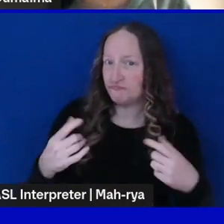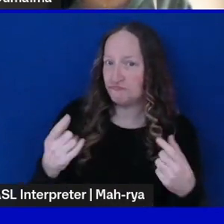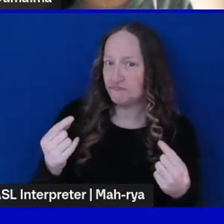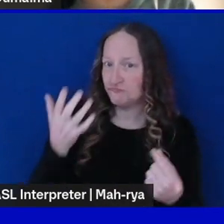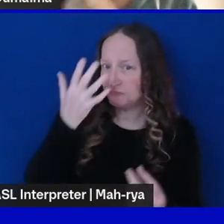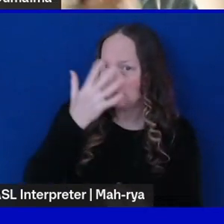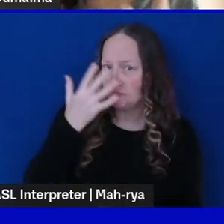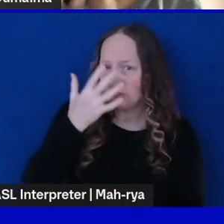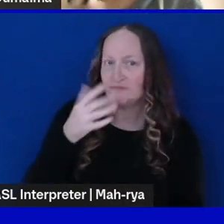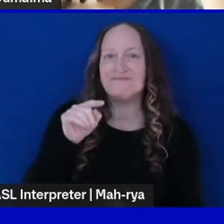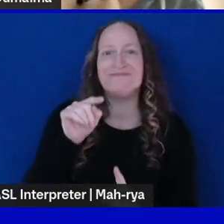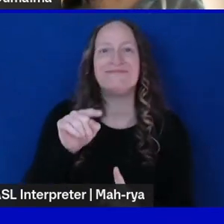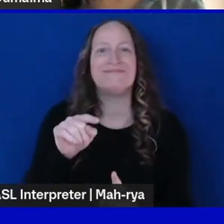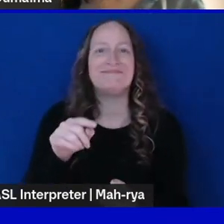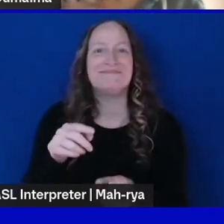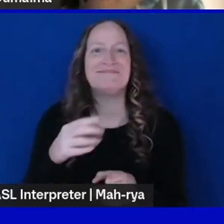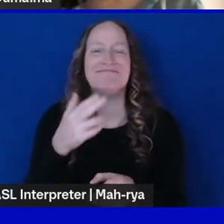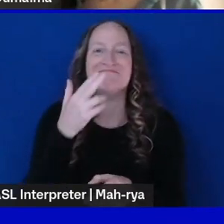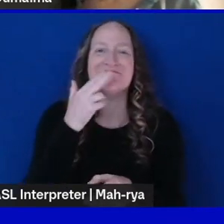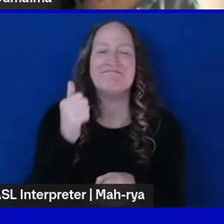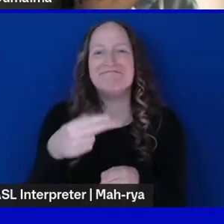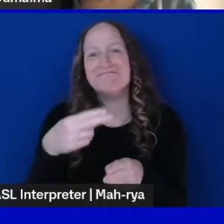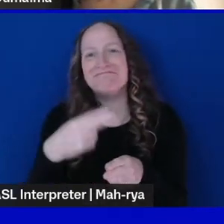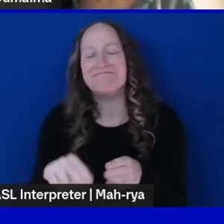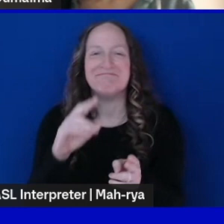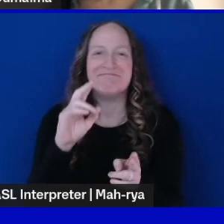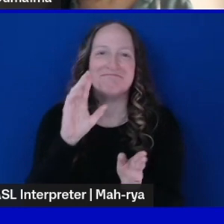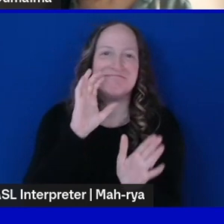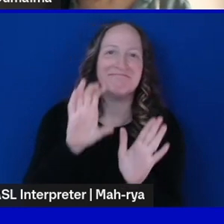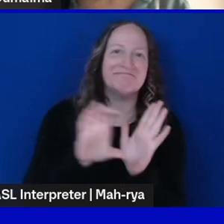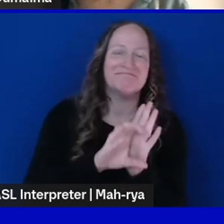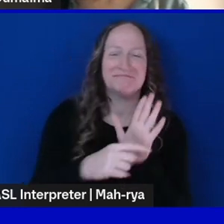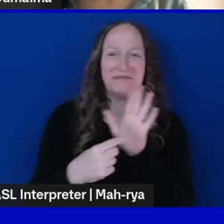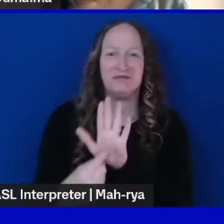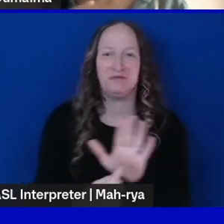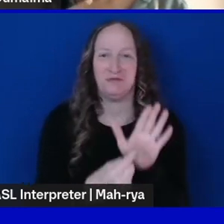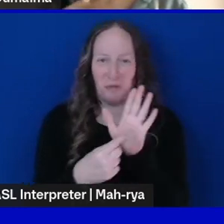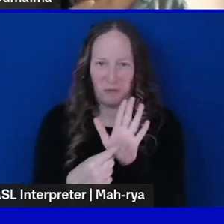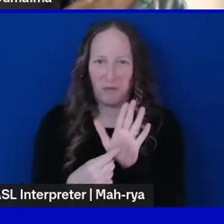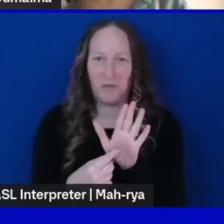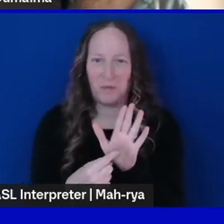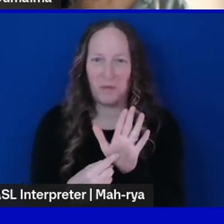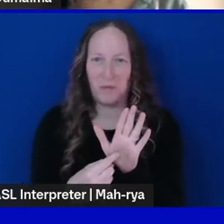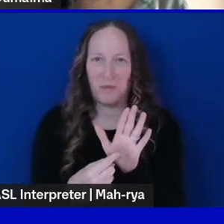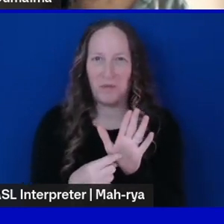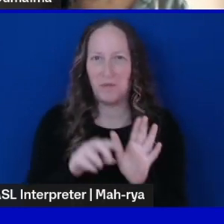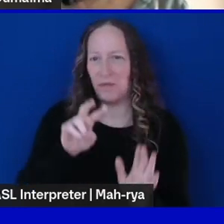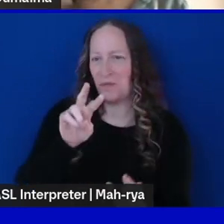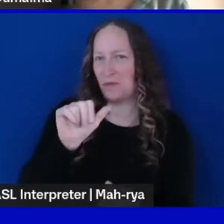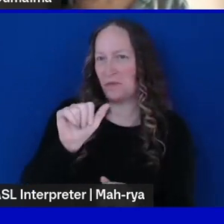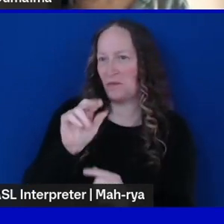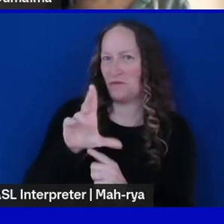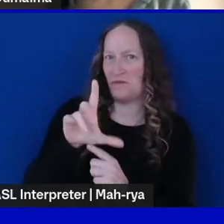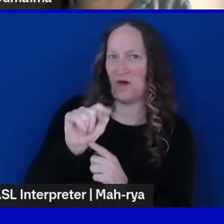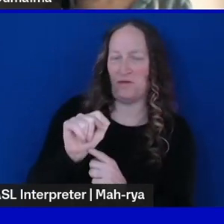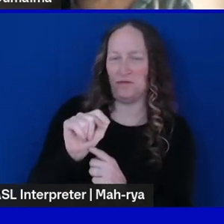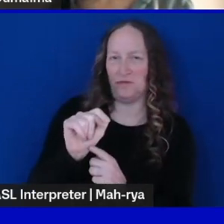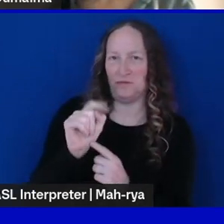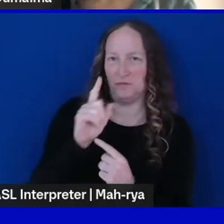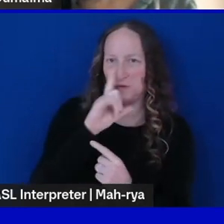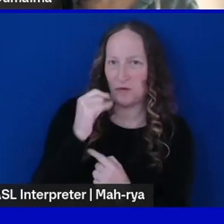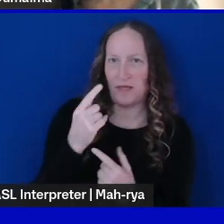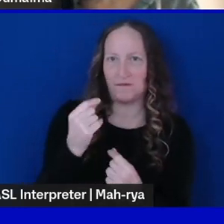so this is a short or quick or simple diagram to show off the Vault diagram